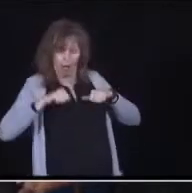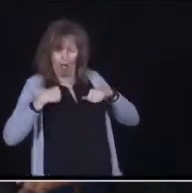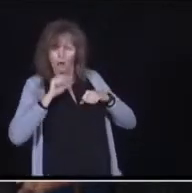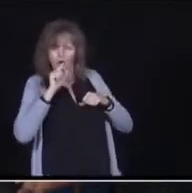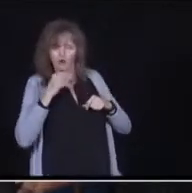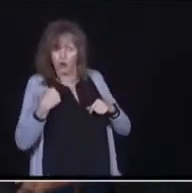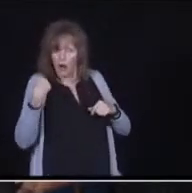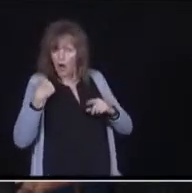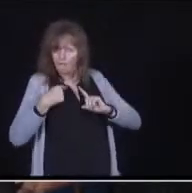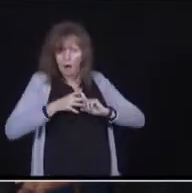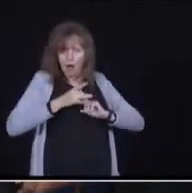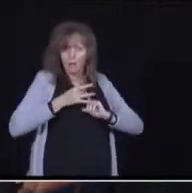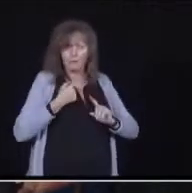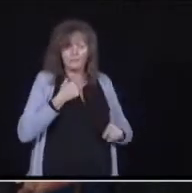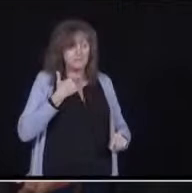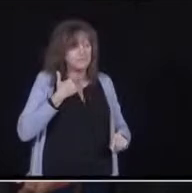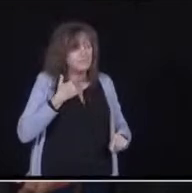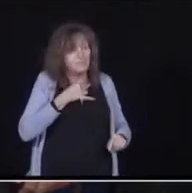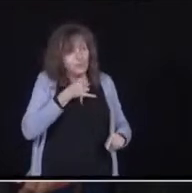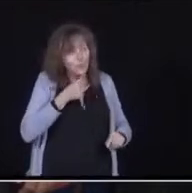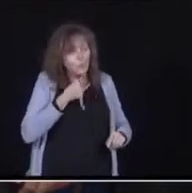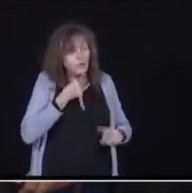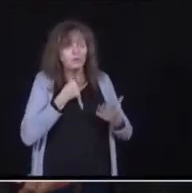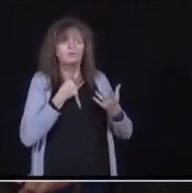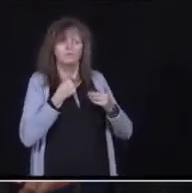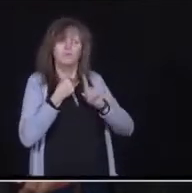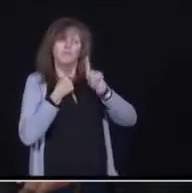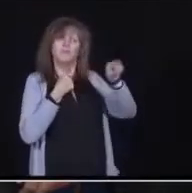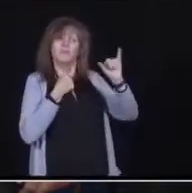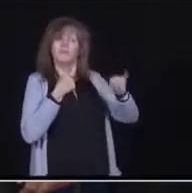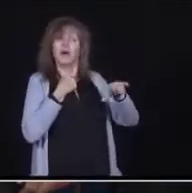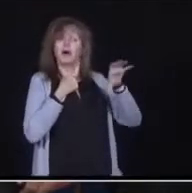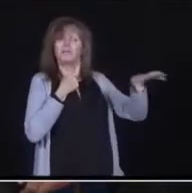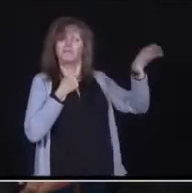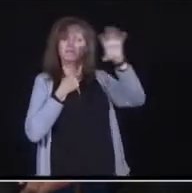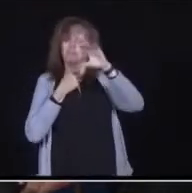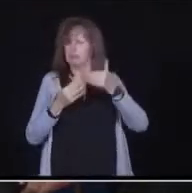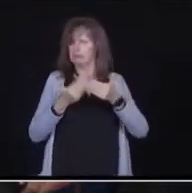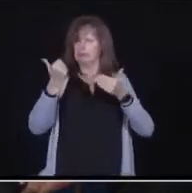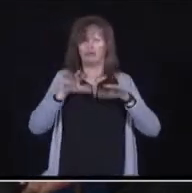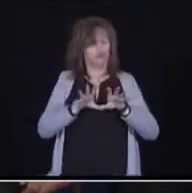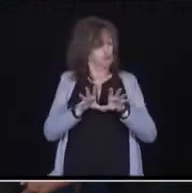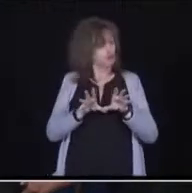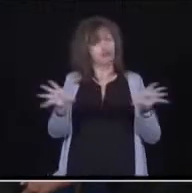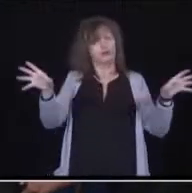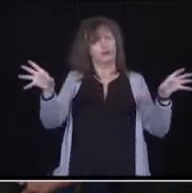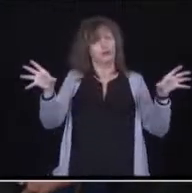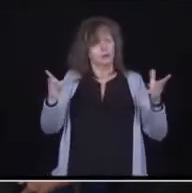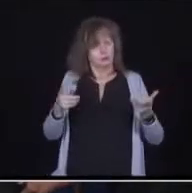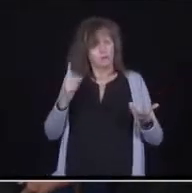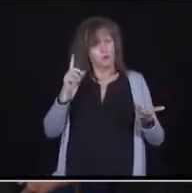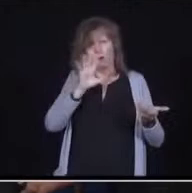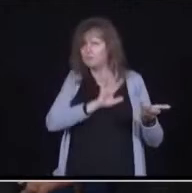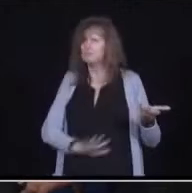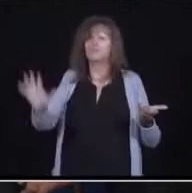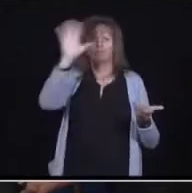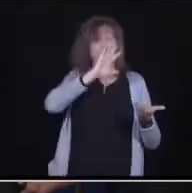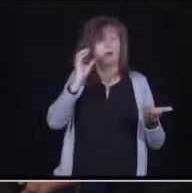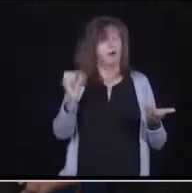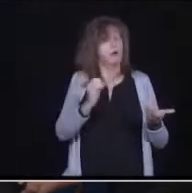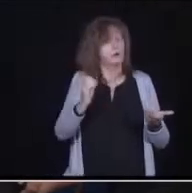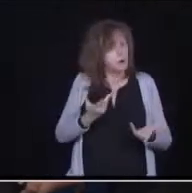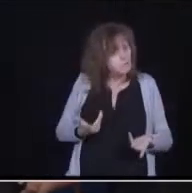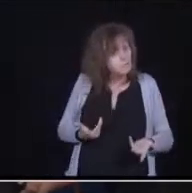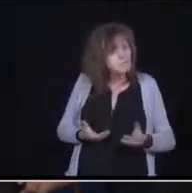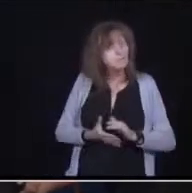have it, but you aren't showing it, then go to the retail outlets, and they're going to be spread everywhere, right across the province. We'll have a